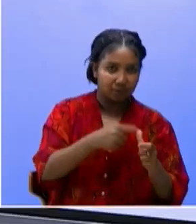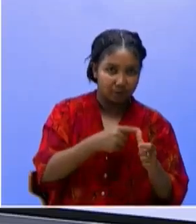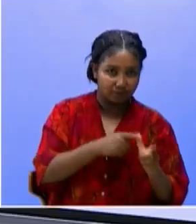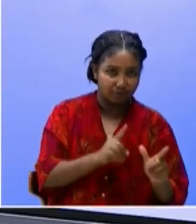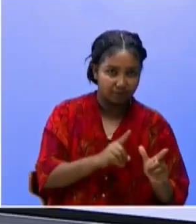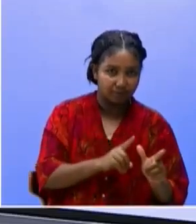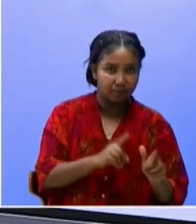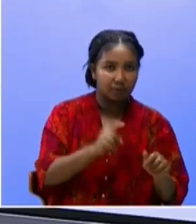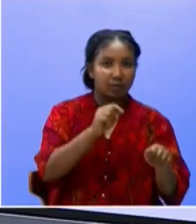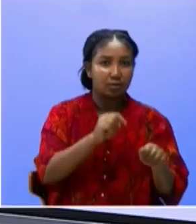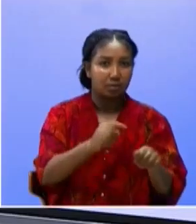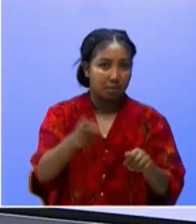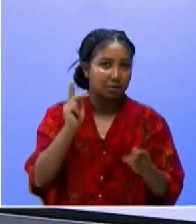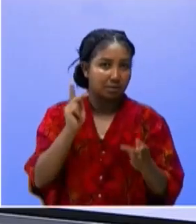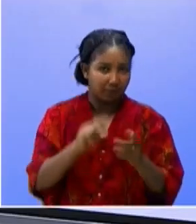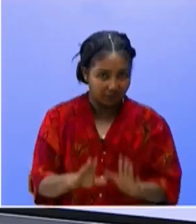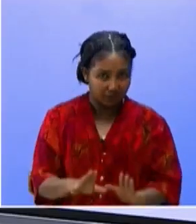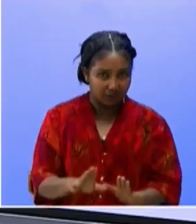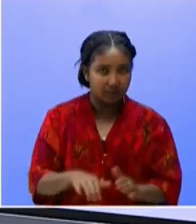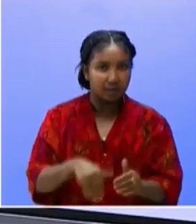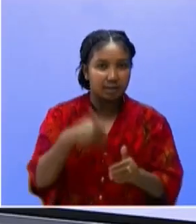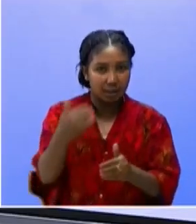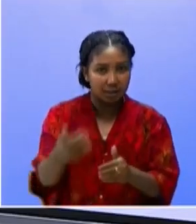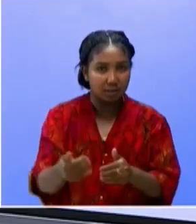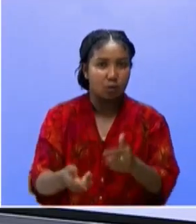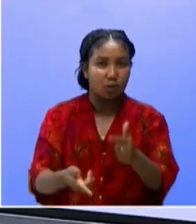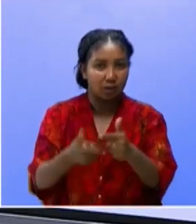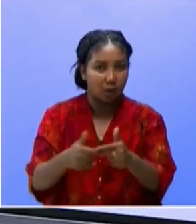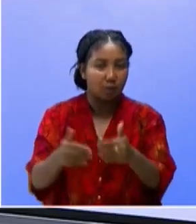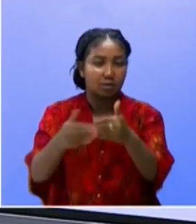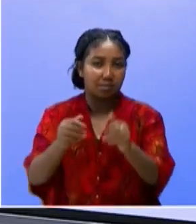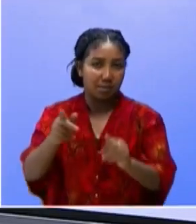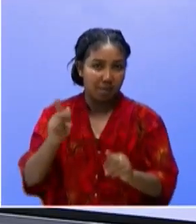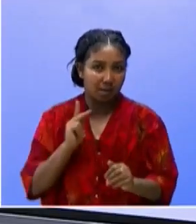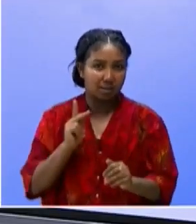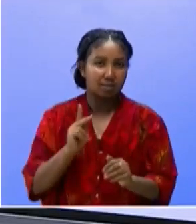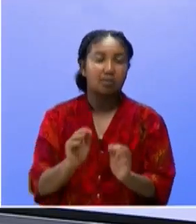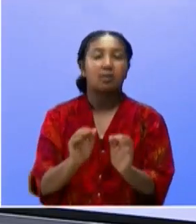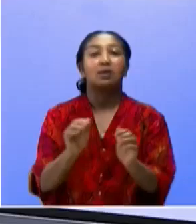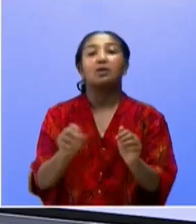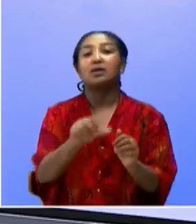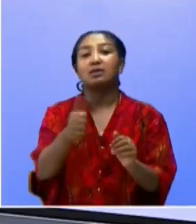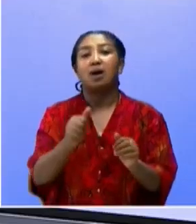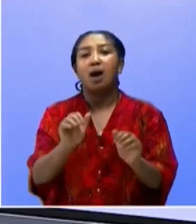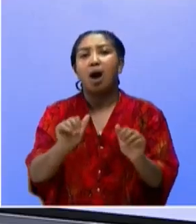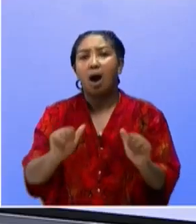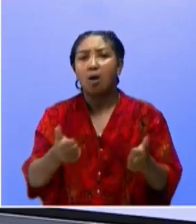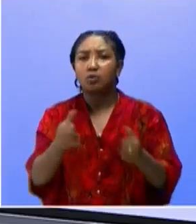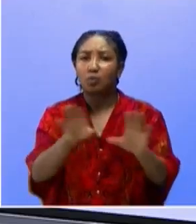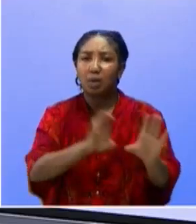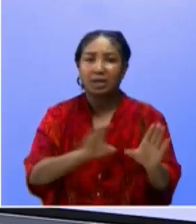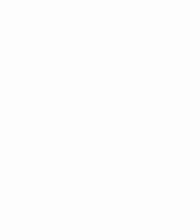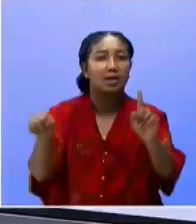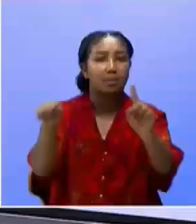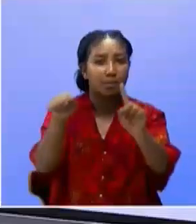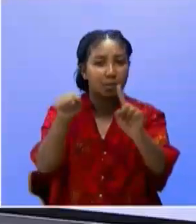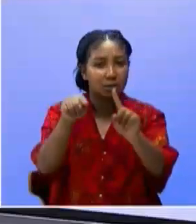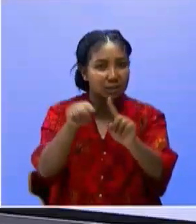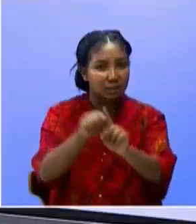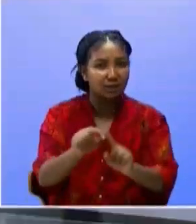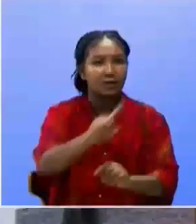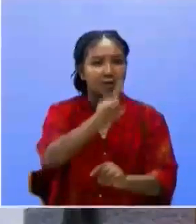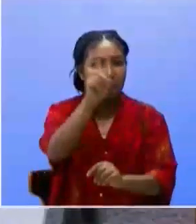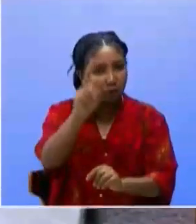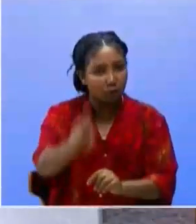by the tense we used. All right? And the other thing is how to make negative and positive